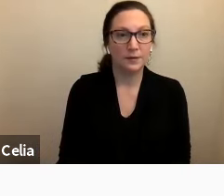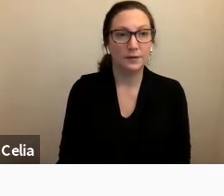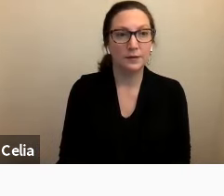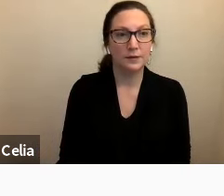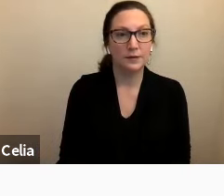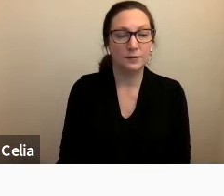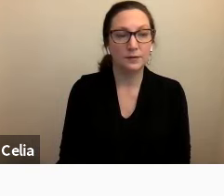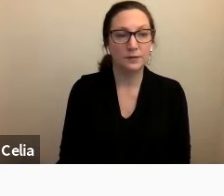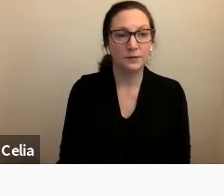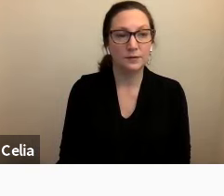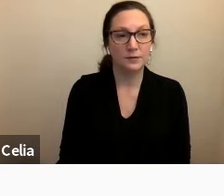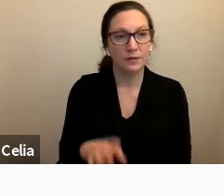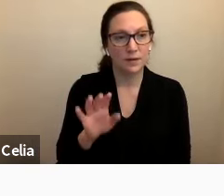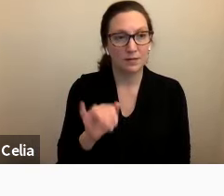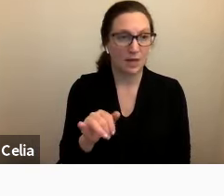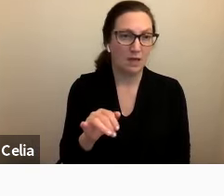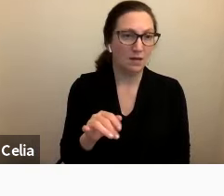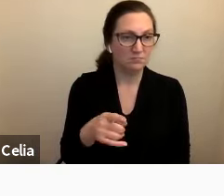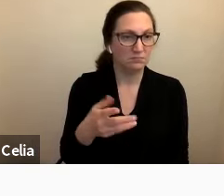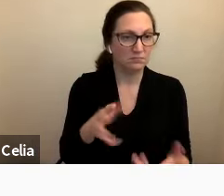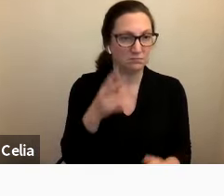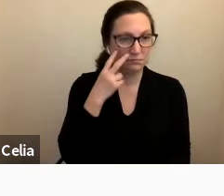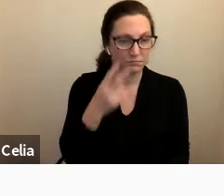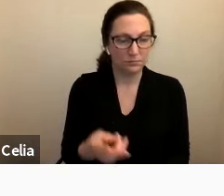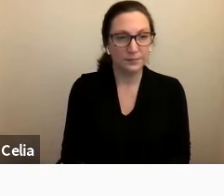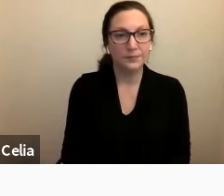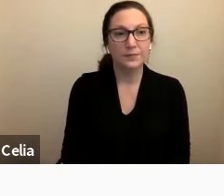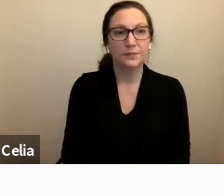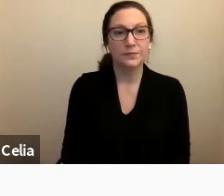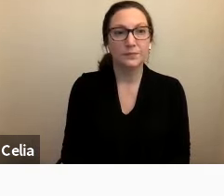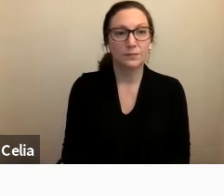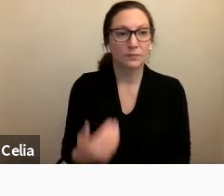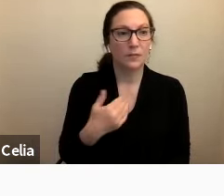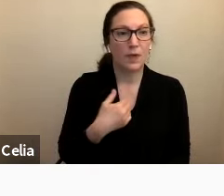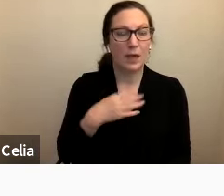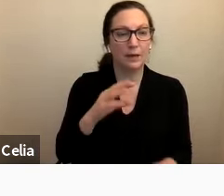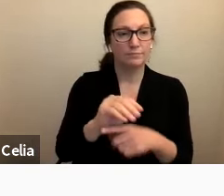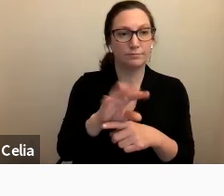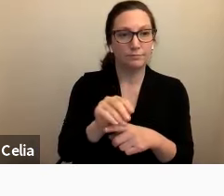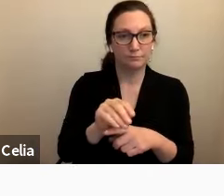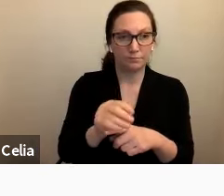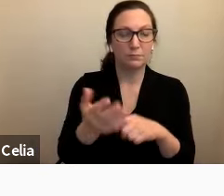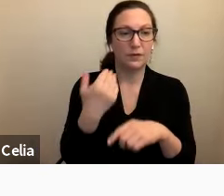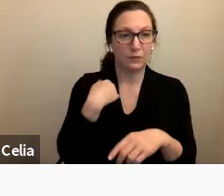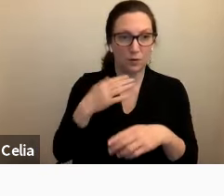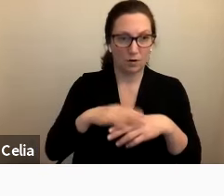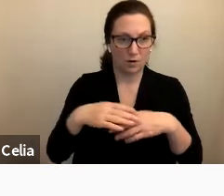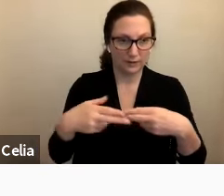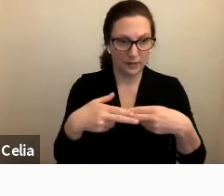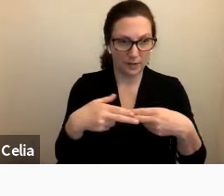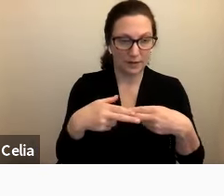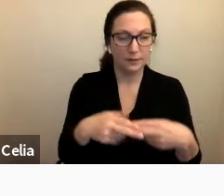So this should look very familiar. There was a screenshot of this on a slide